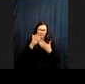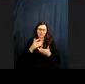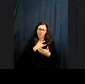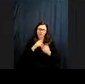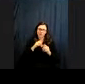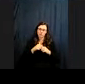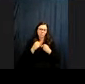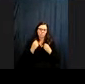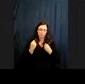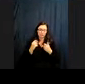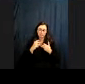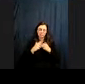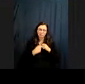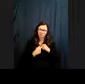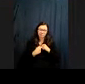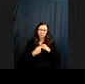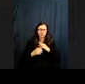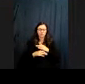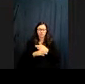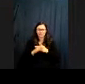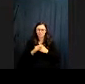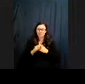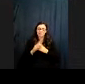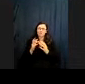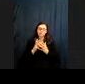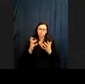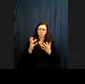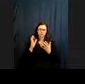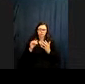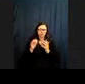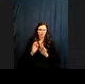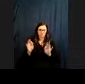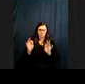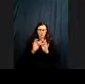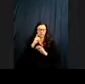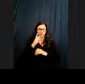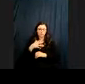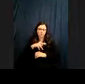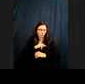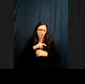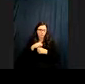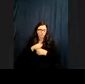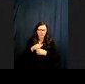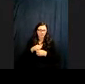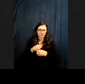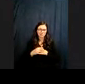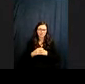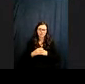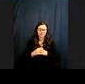broken, horizoned, so much the matter of its own making, and